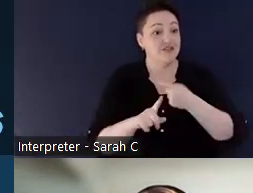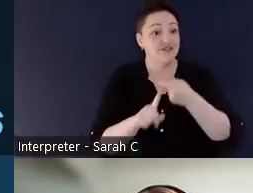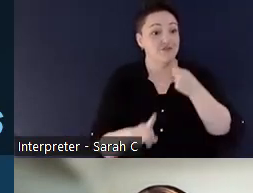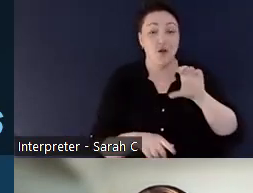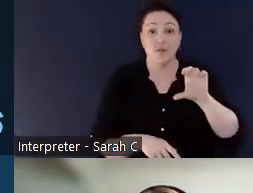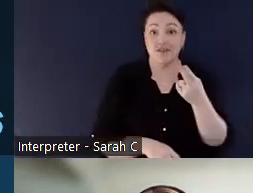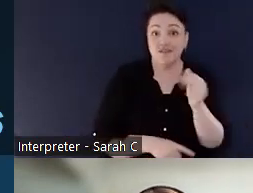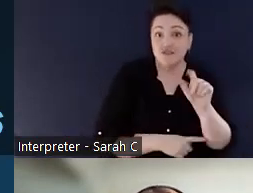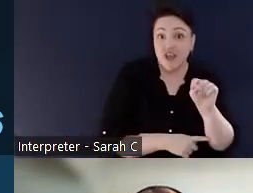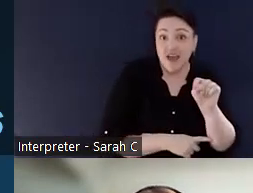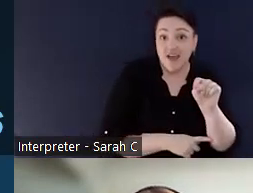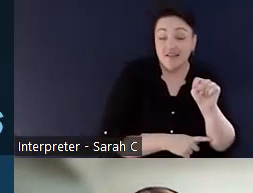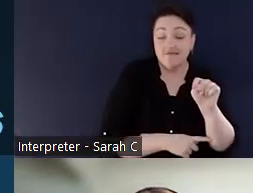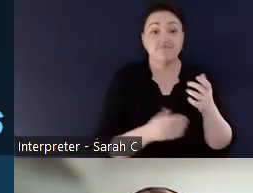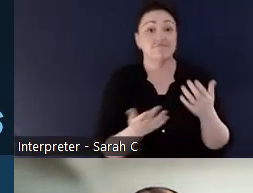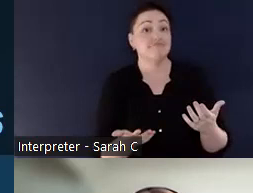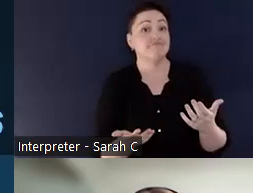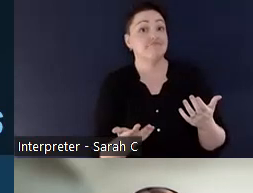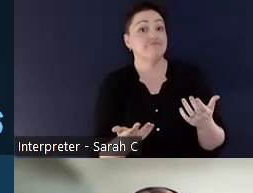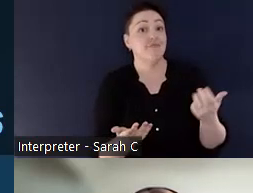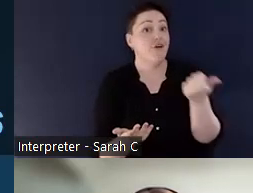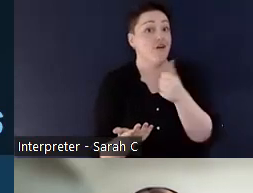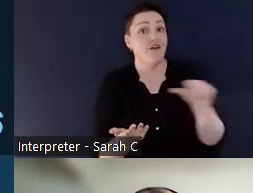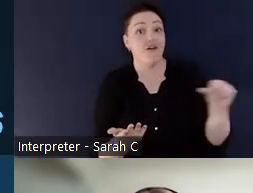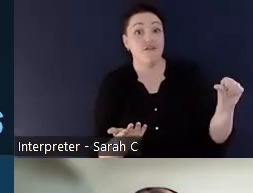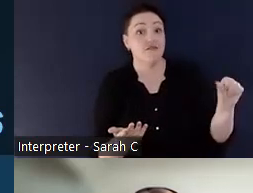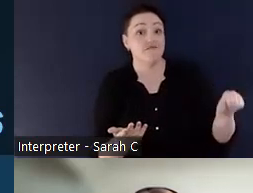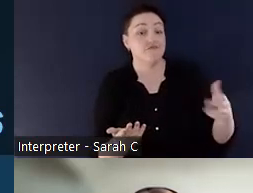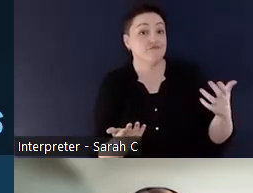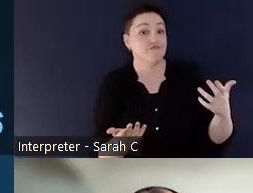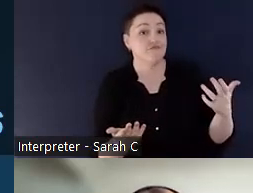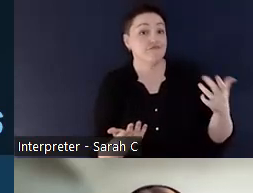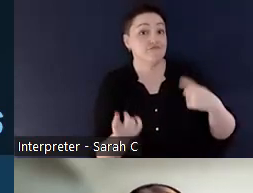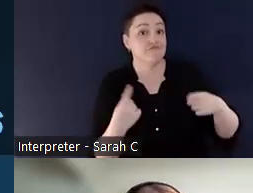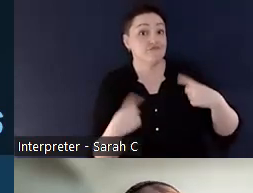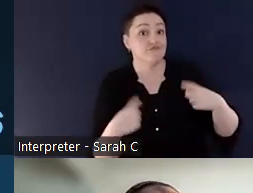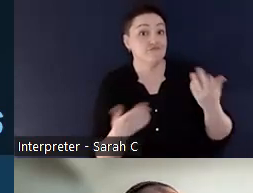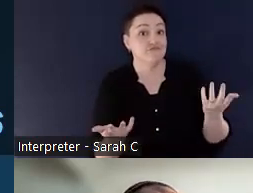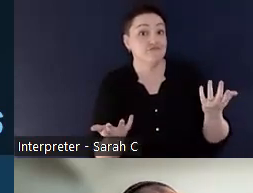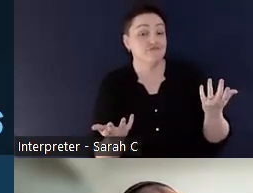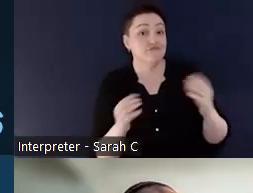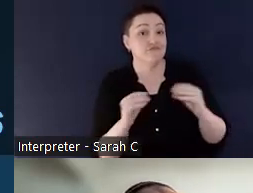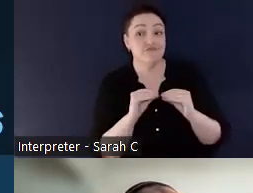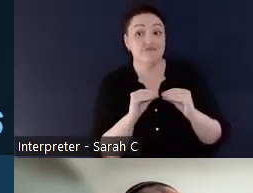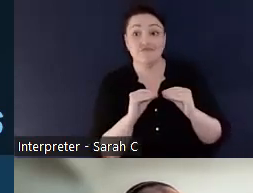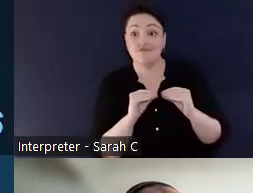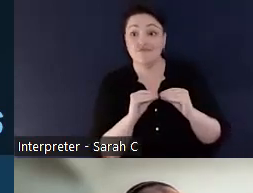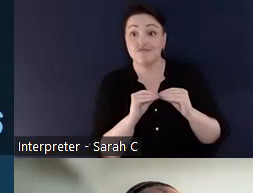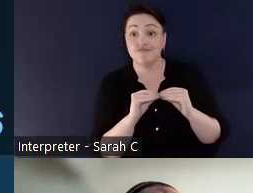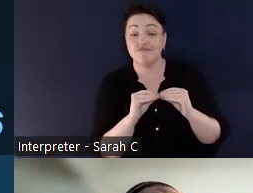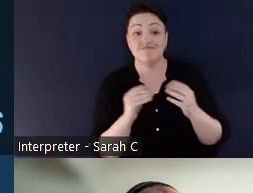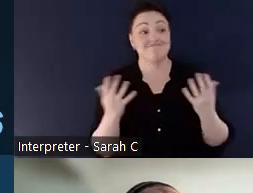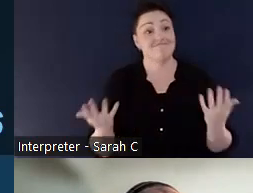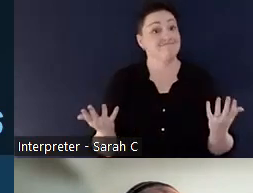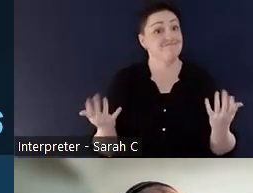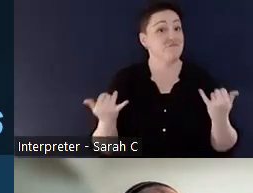anyone has any further questions, would like to raise their hand and voice those. Yeah, that's all we have for